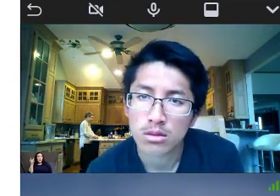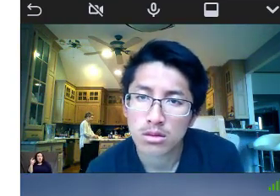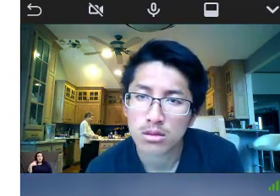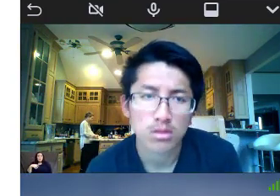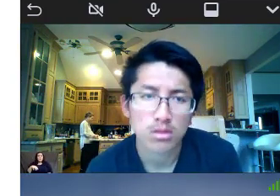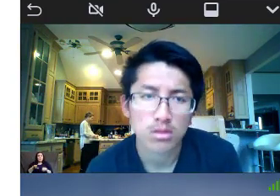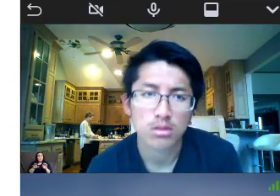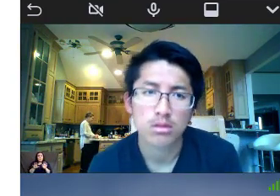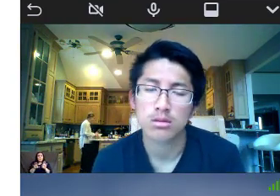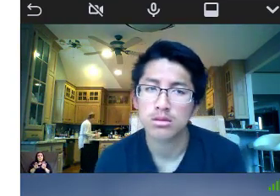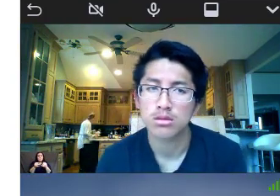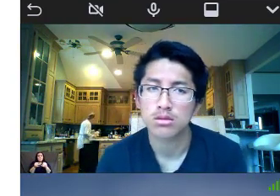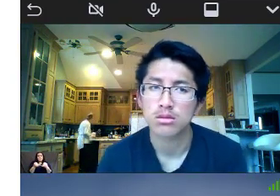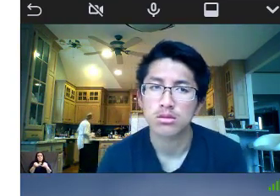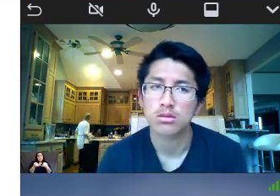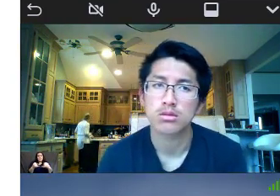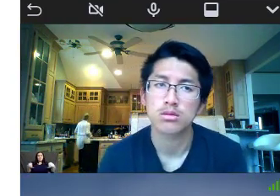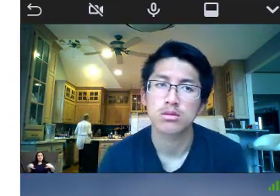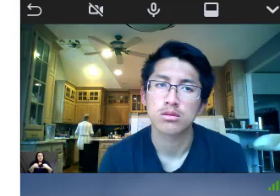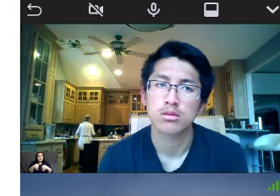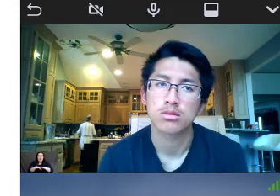down.